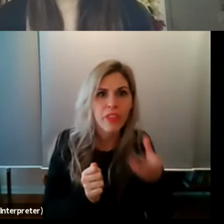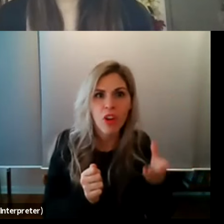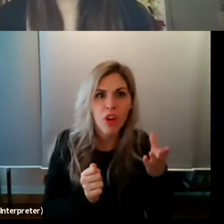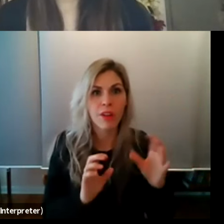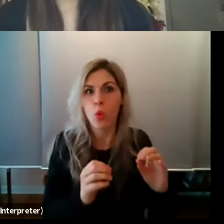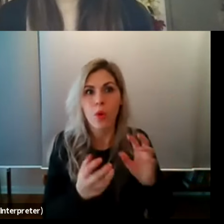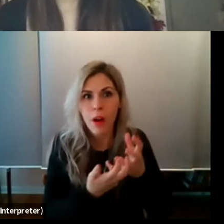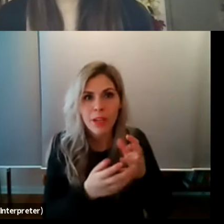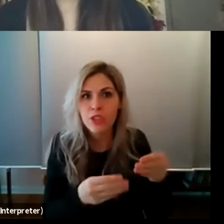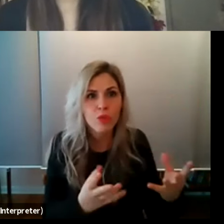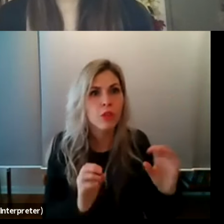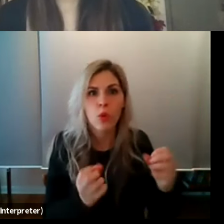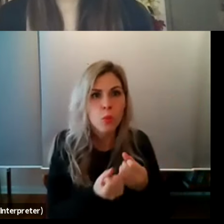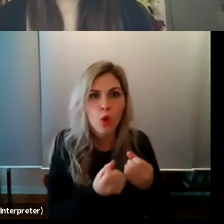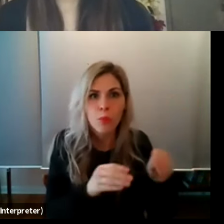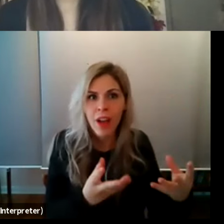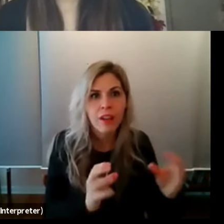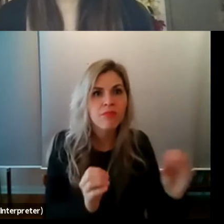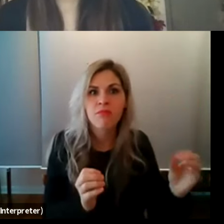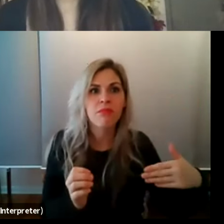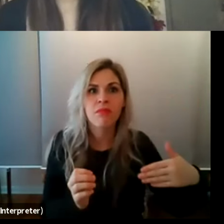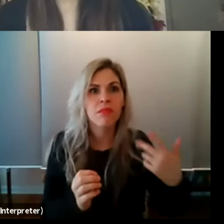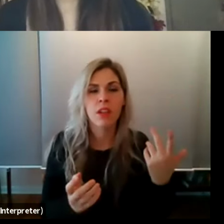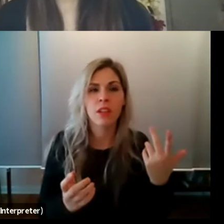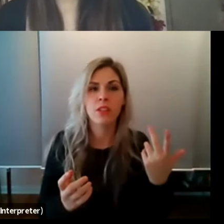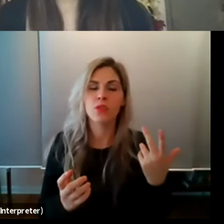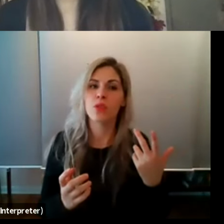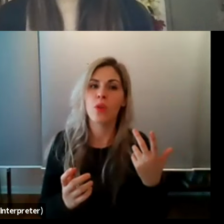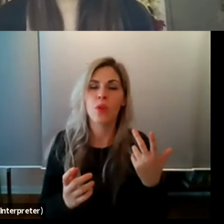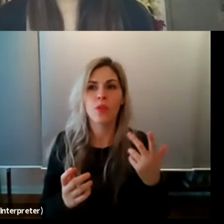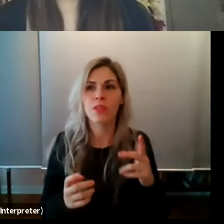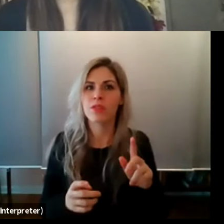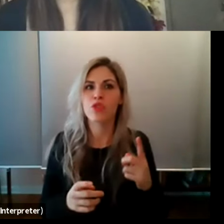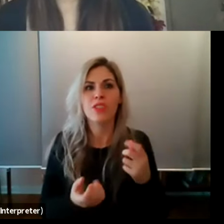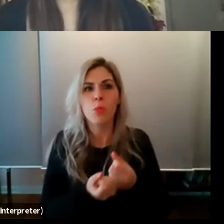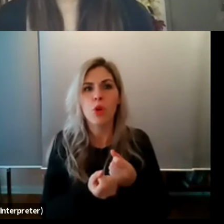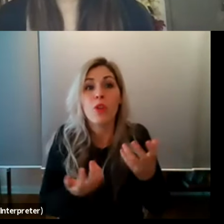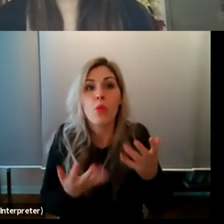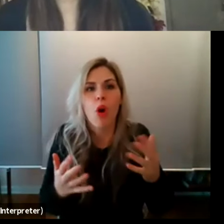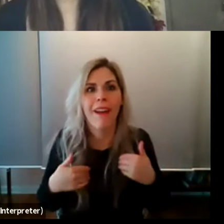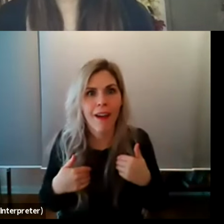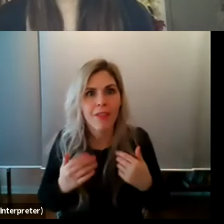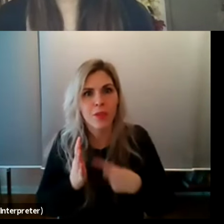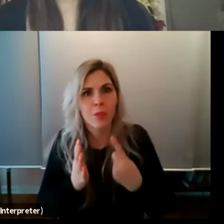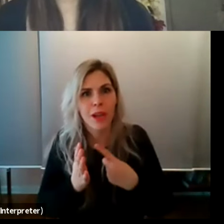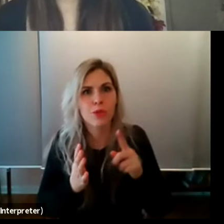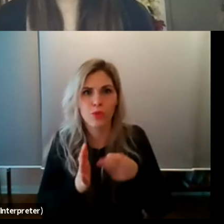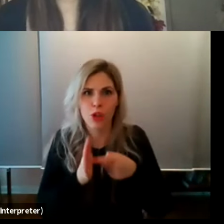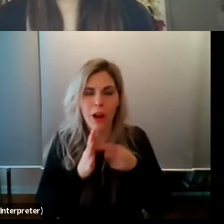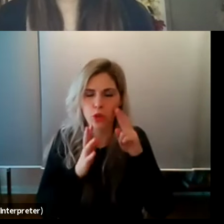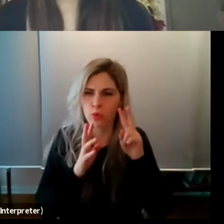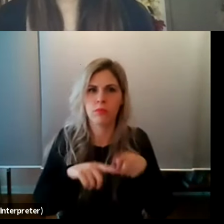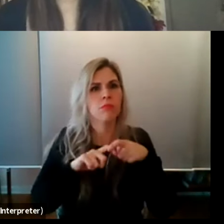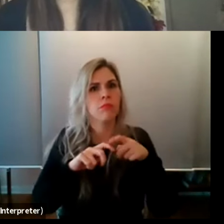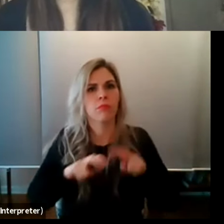any supports. So it's around just also supporting what they already have, and making sure